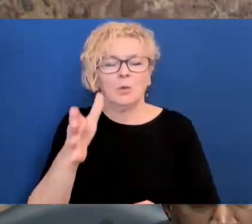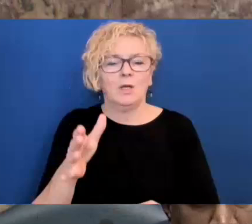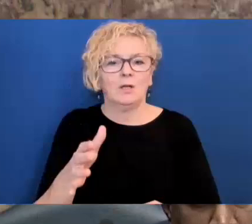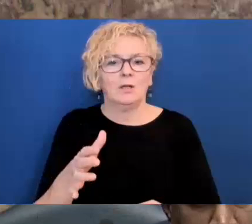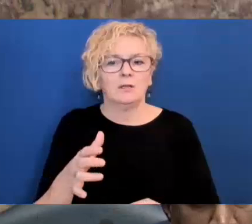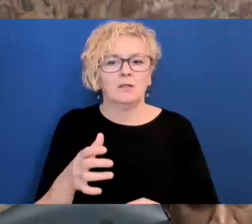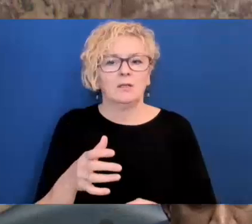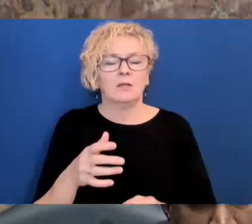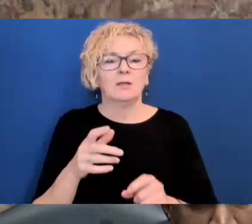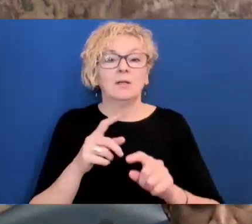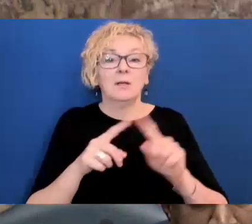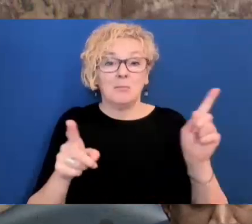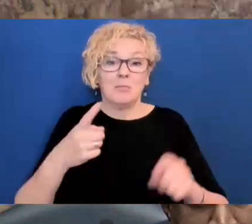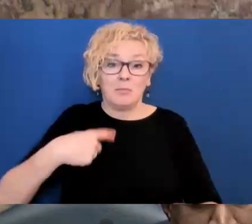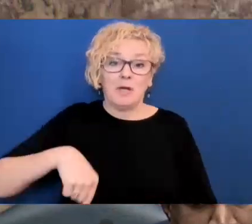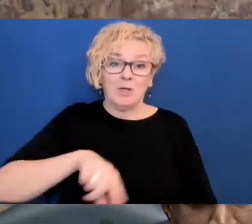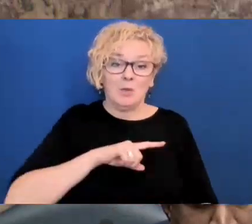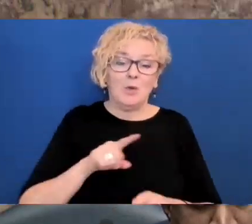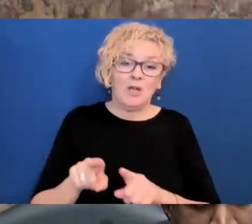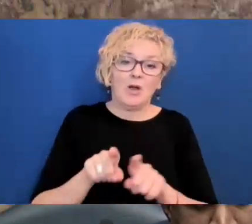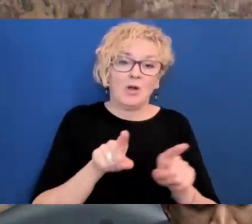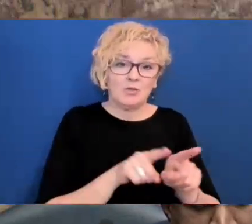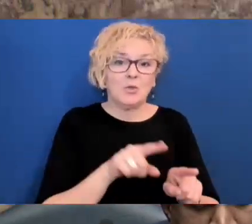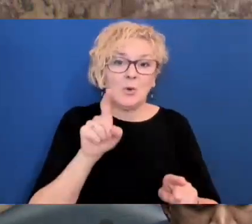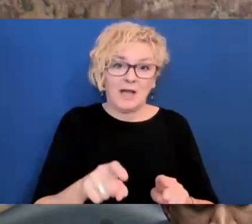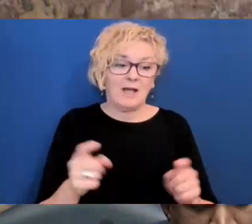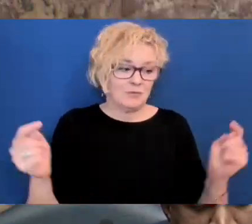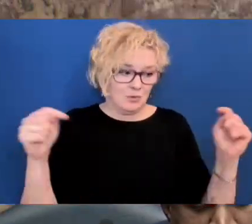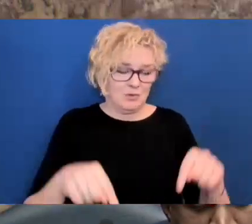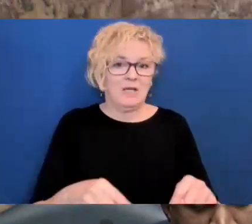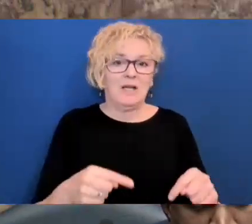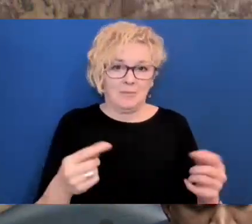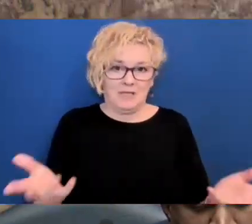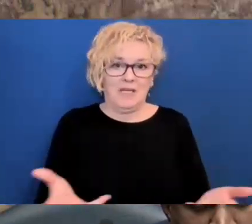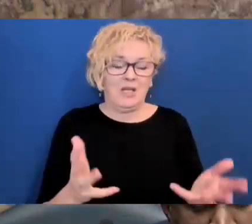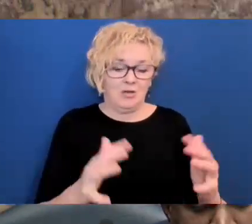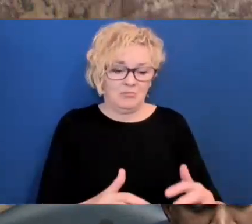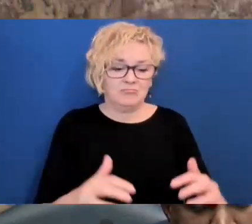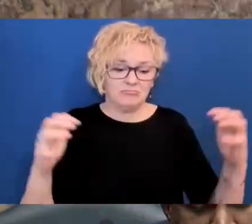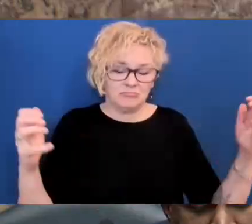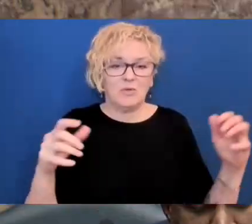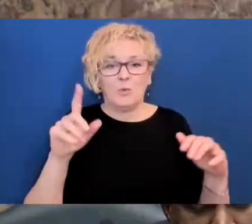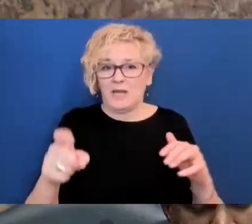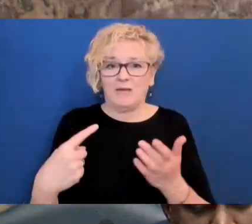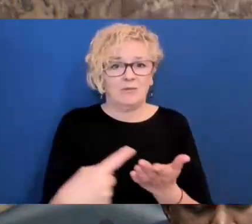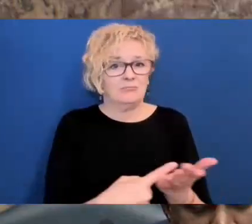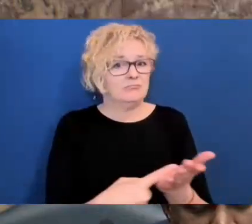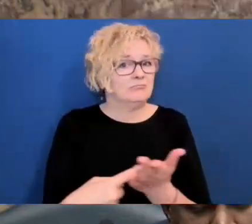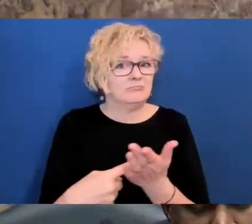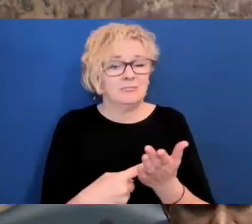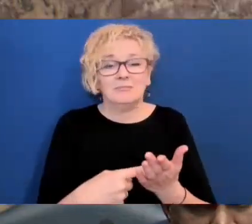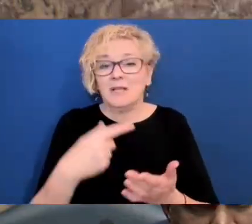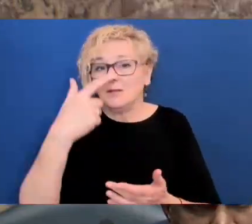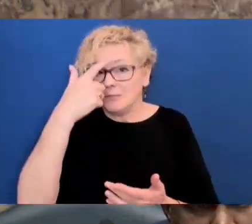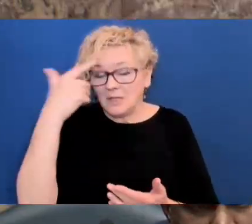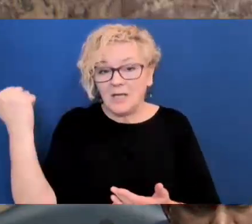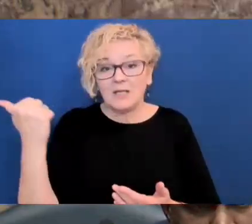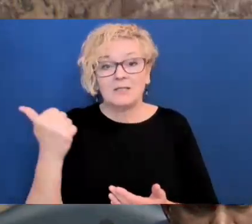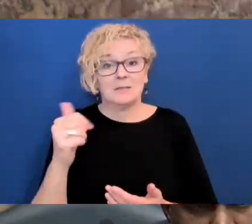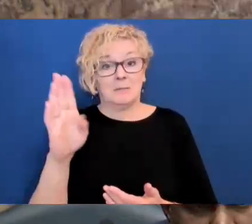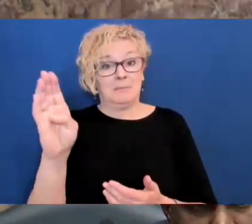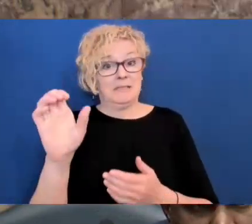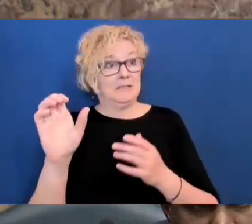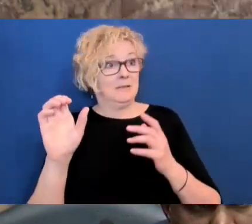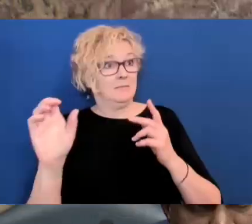chamber today because British Columbians deserve answers. And as our leader, the leader of the